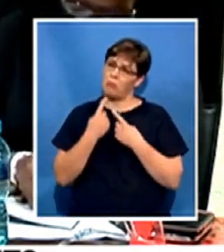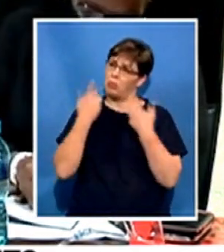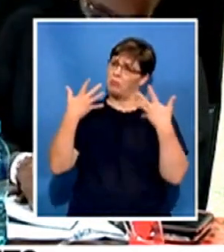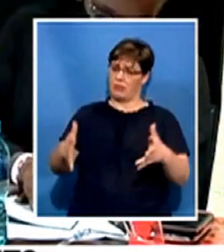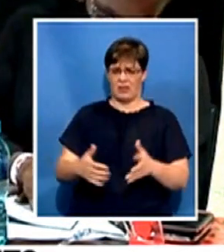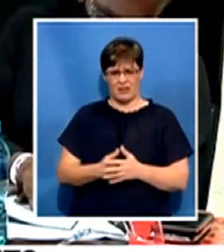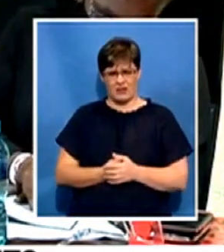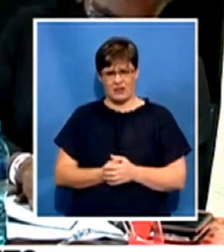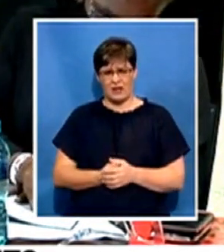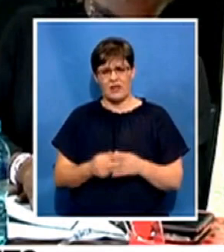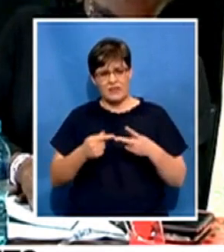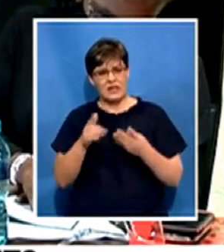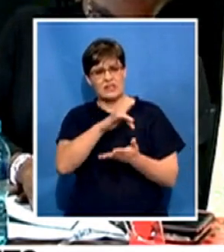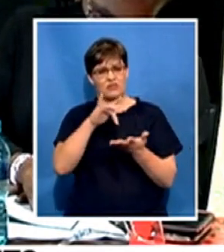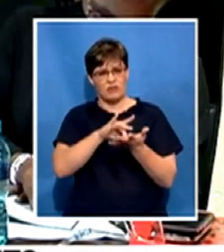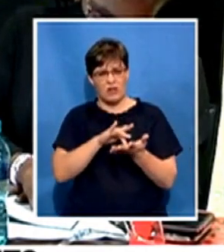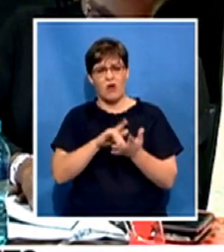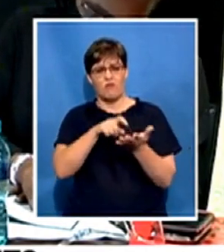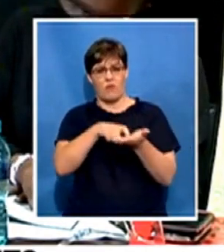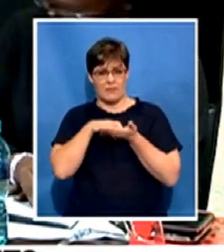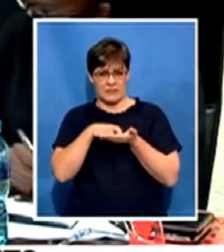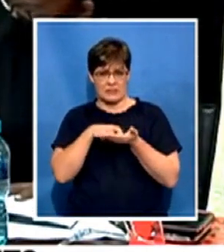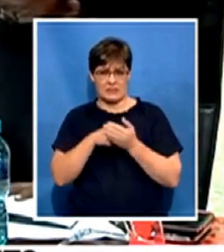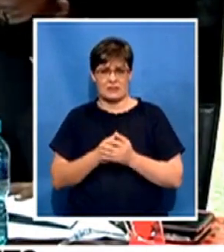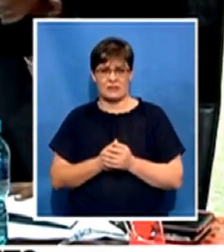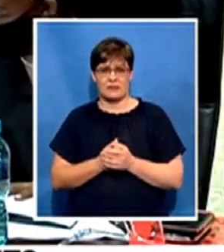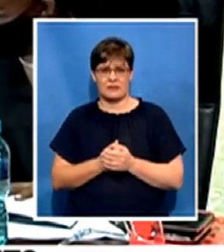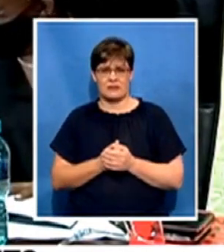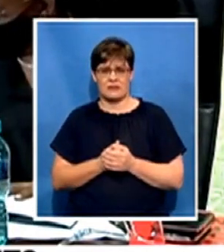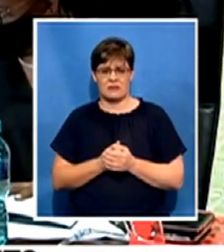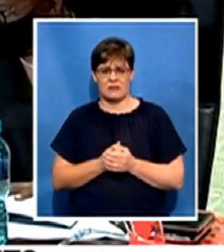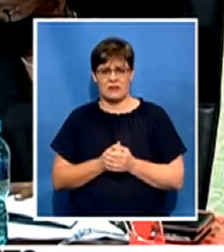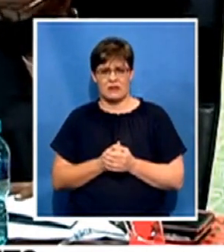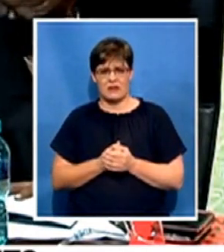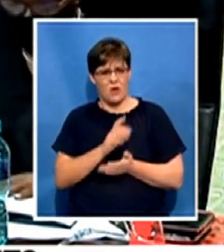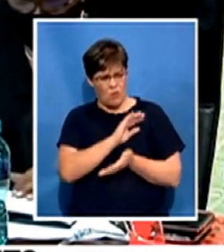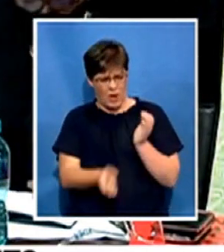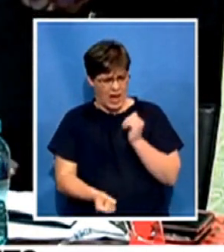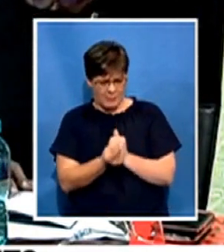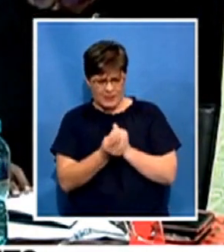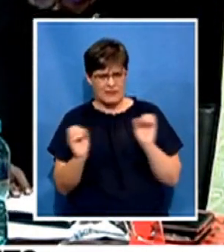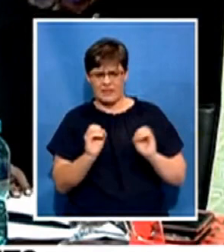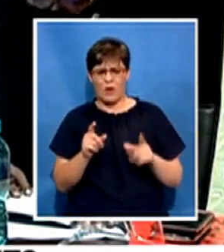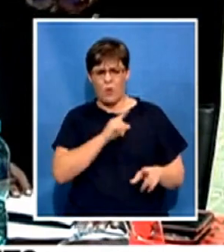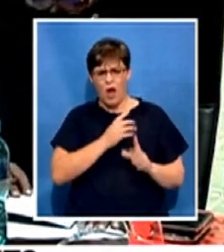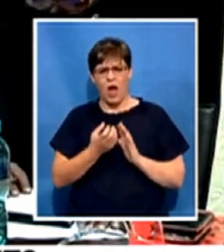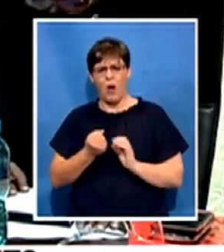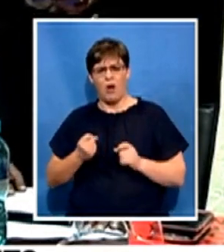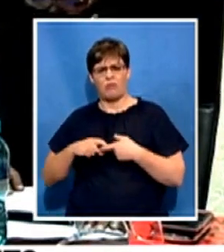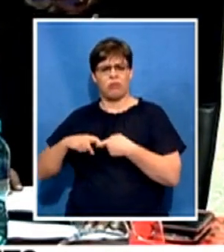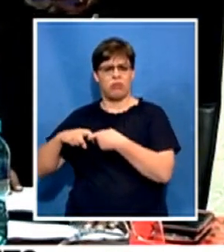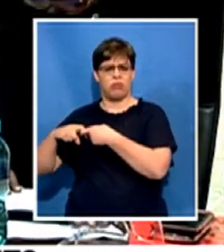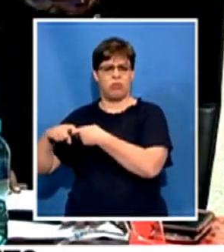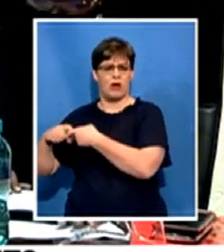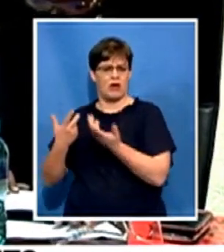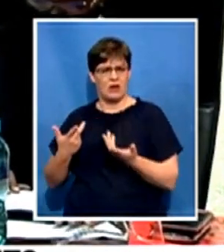requirement. Why haven't we seen it happening? What is the holdback, and what steps Cosatu is going to take to push the ANC to actually